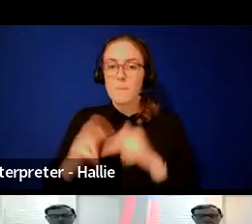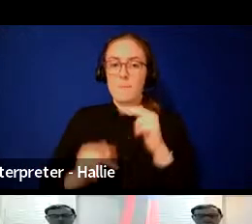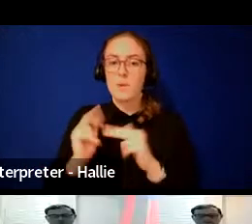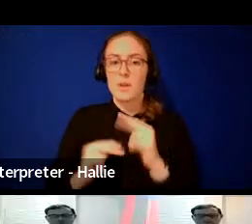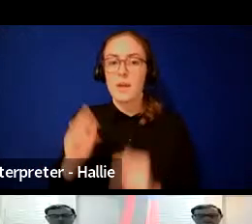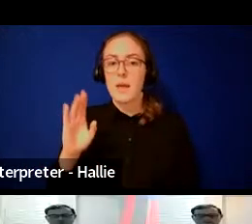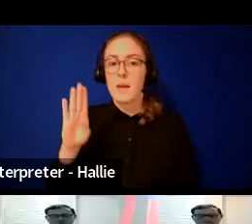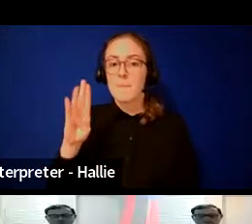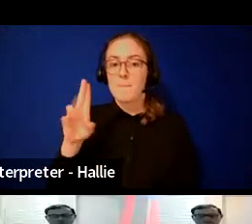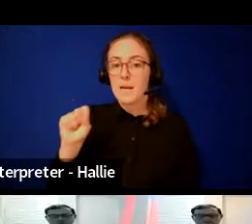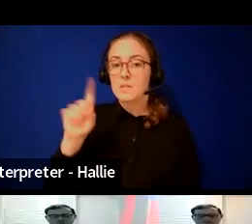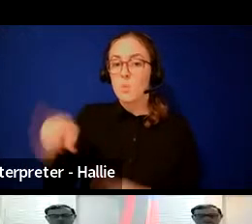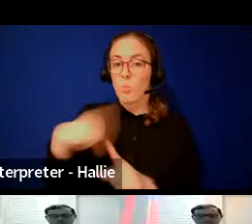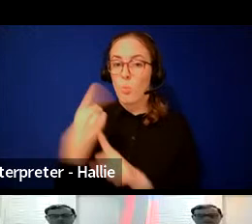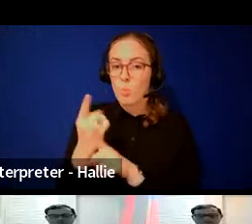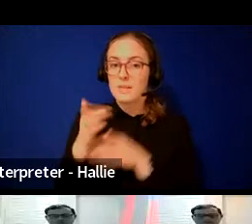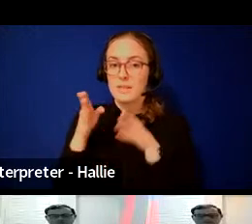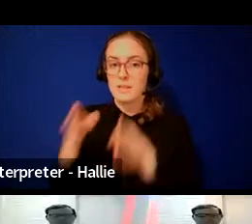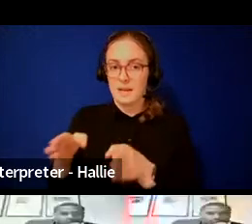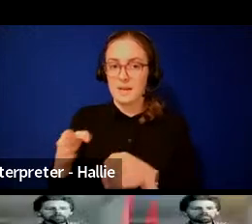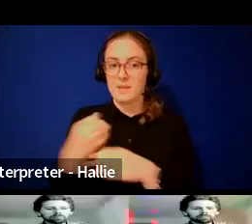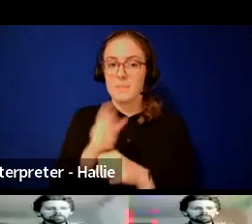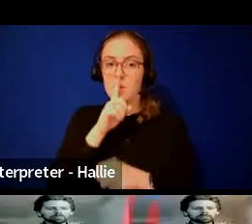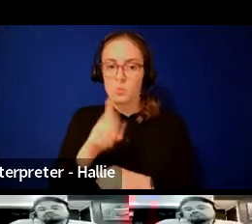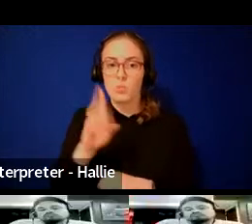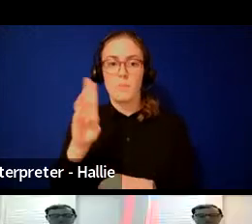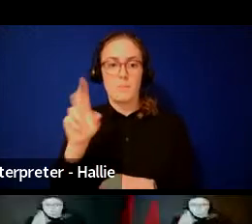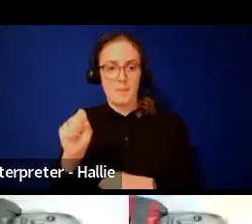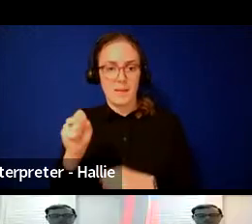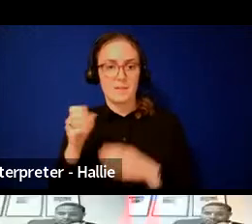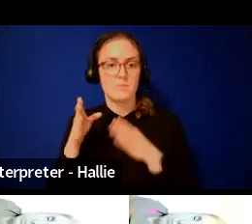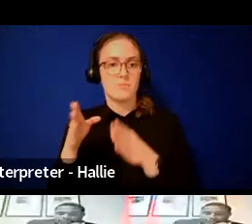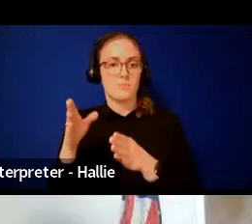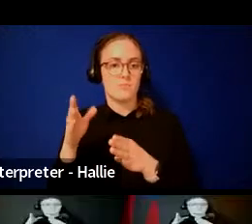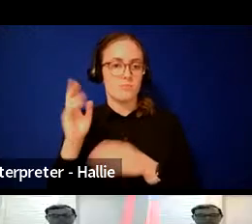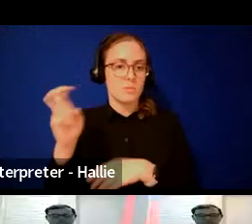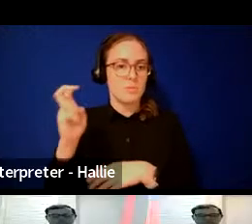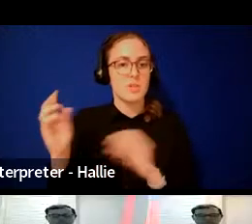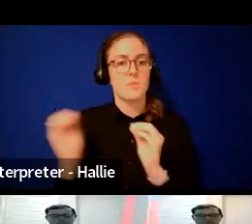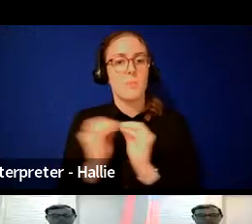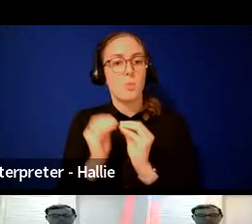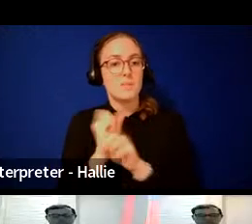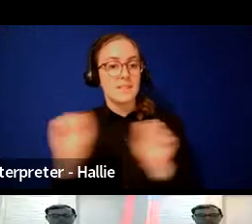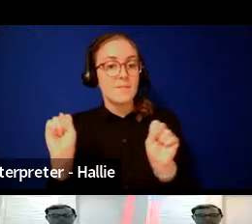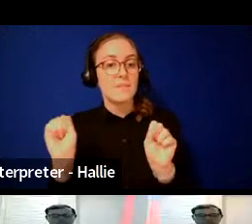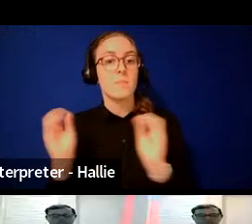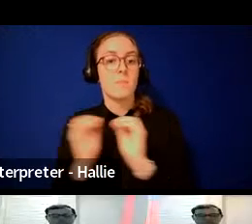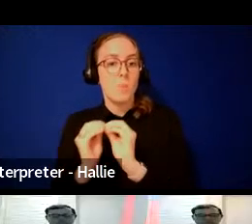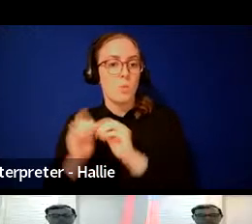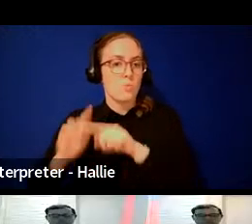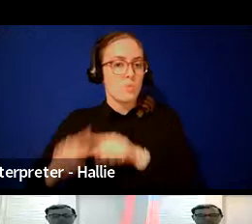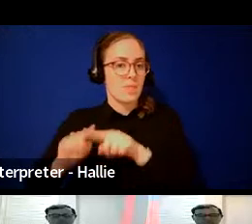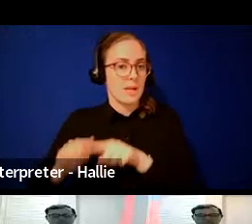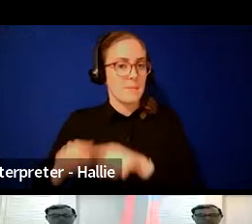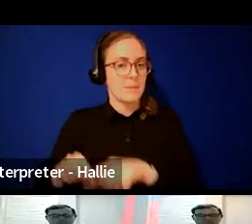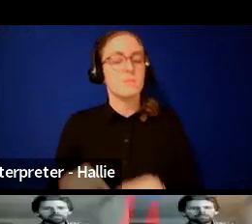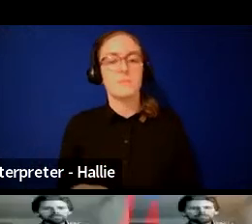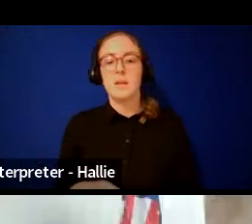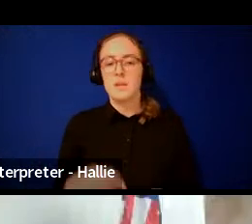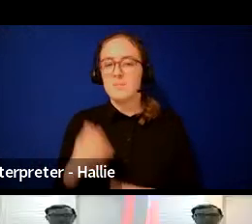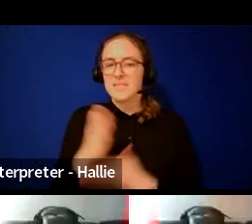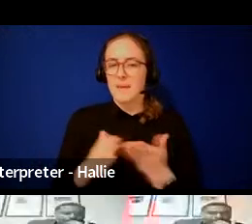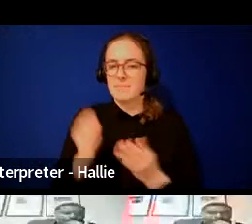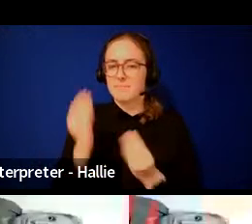treatments to make bus travel safer and more reliable. So those are just some broader transportation investments, but I'm not familiar with